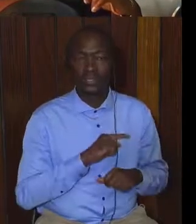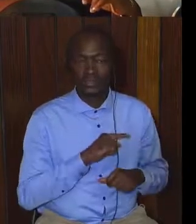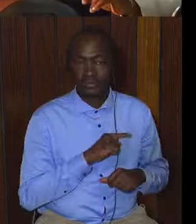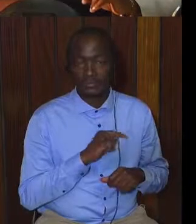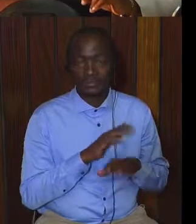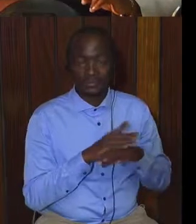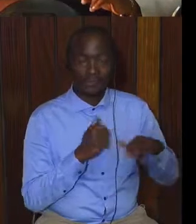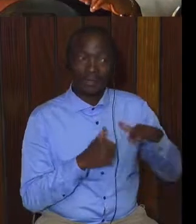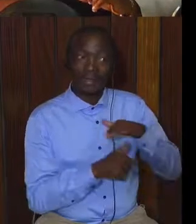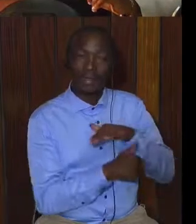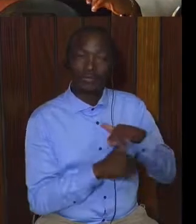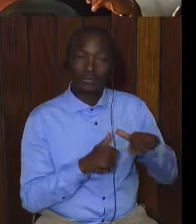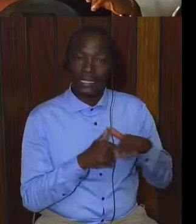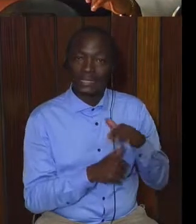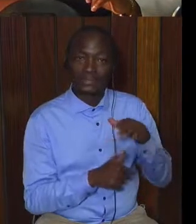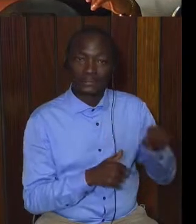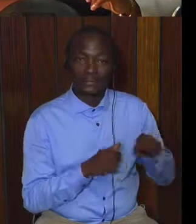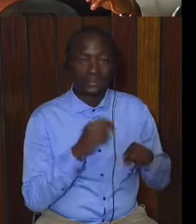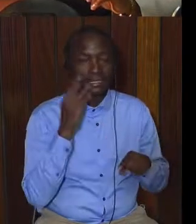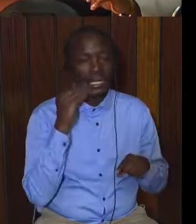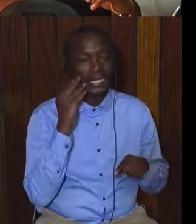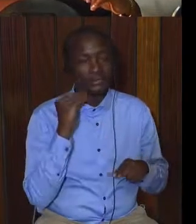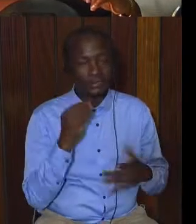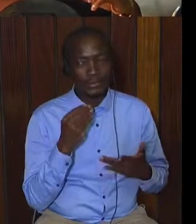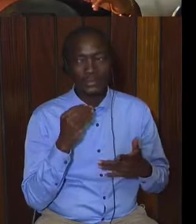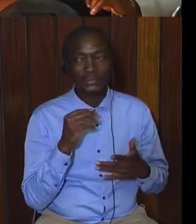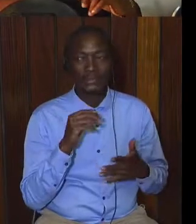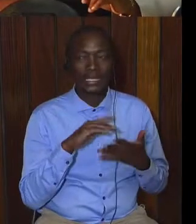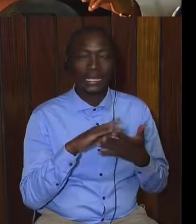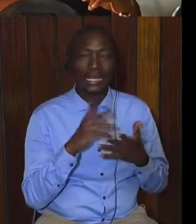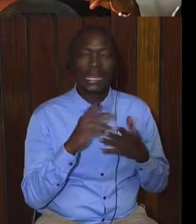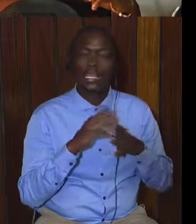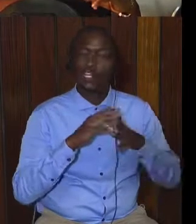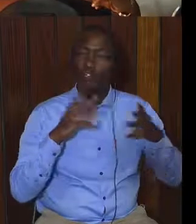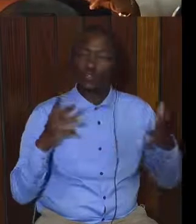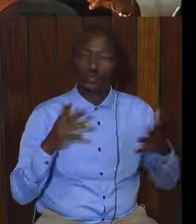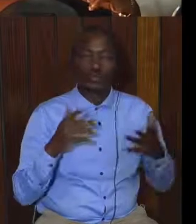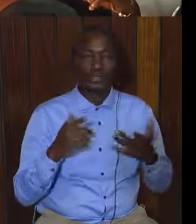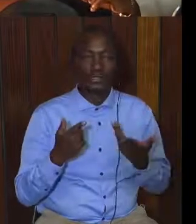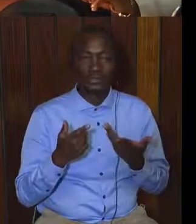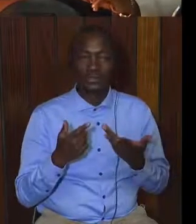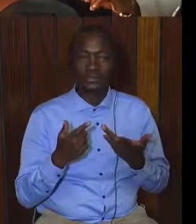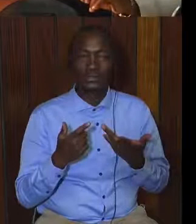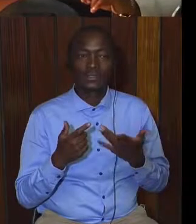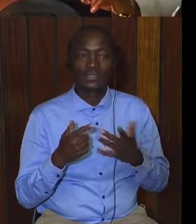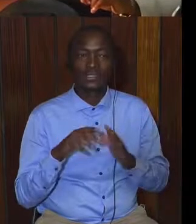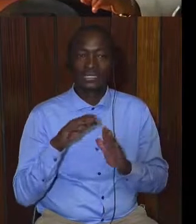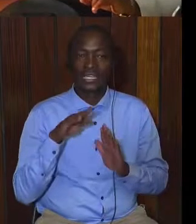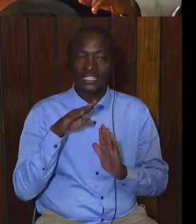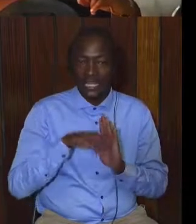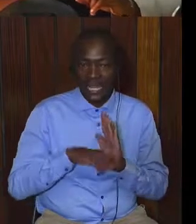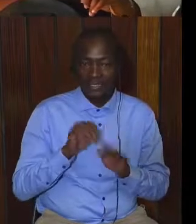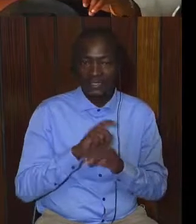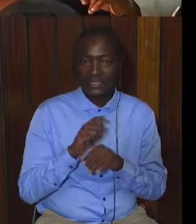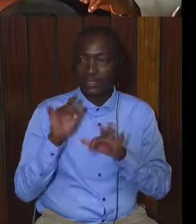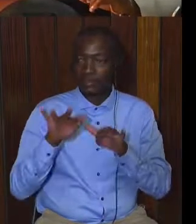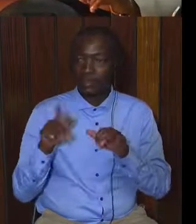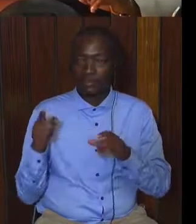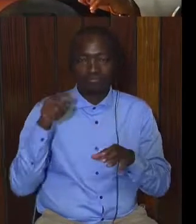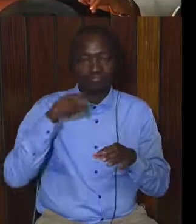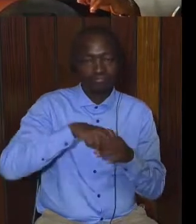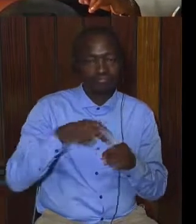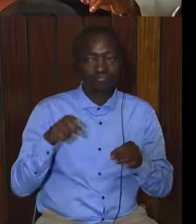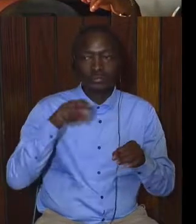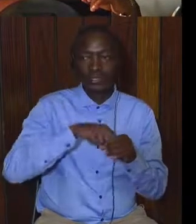Gautrain experienced a huge reduction in ridership, passenger numbers, as a result